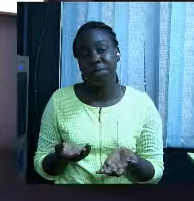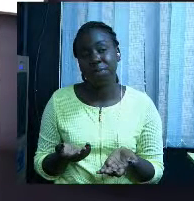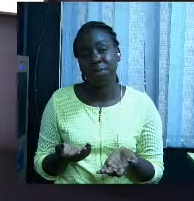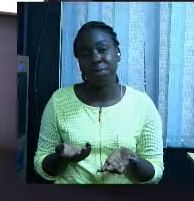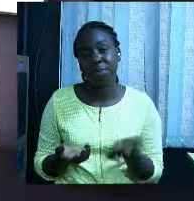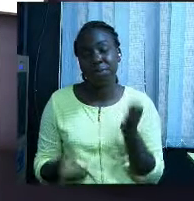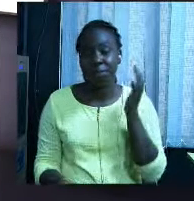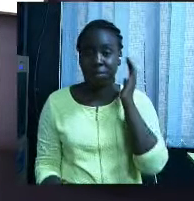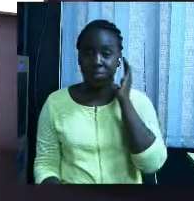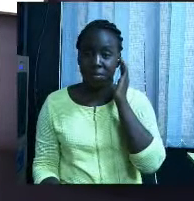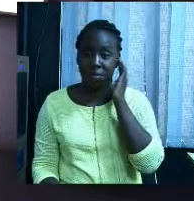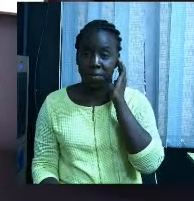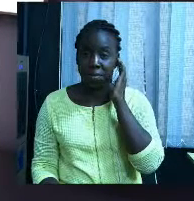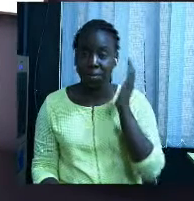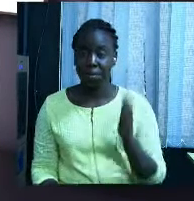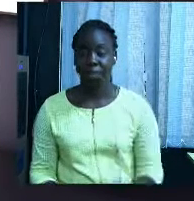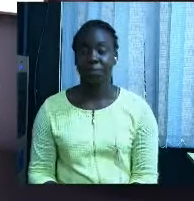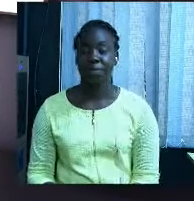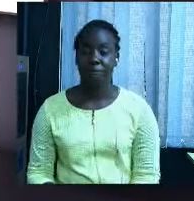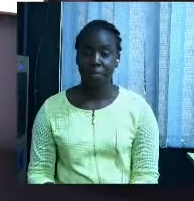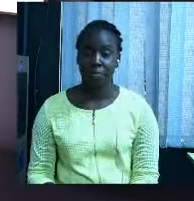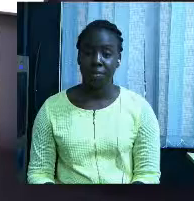We are losing Judy.